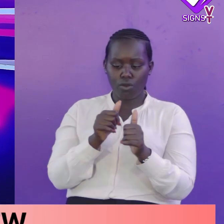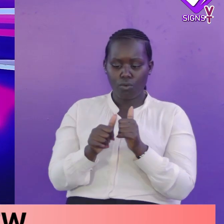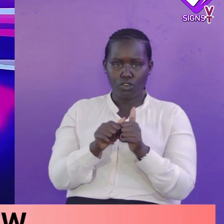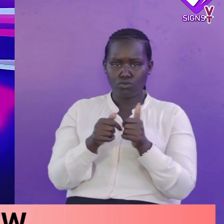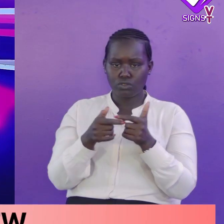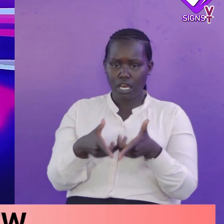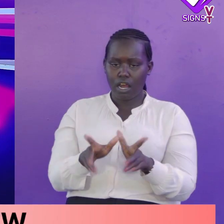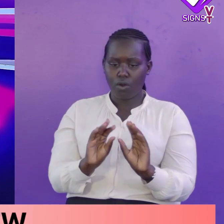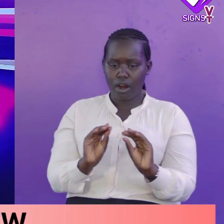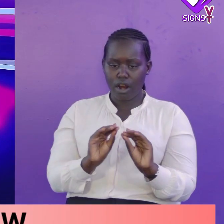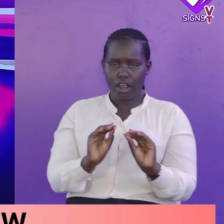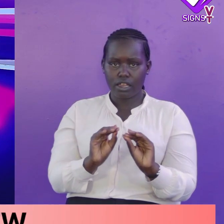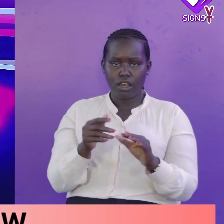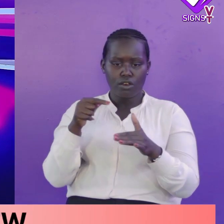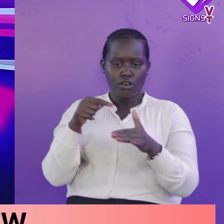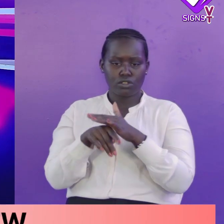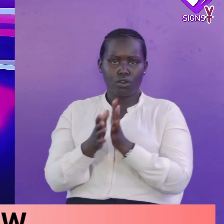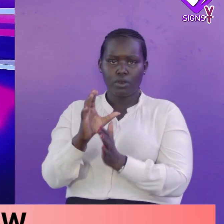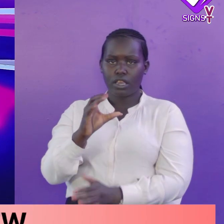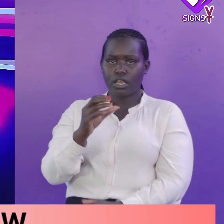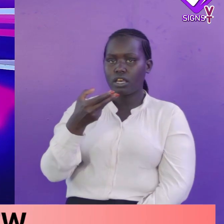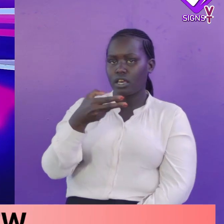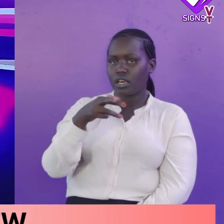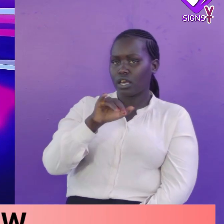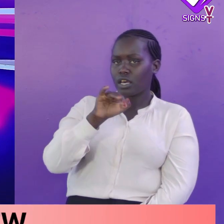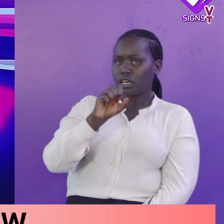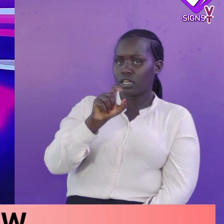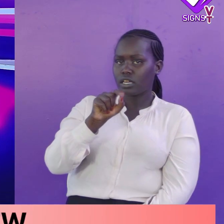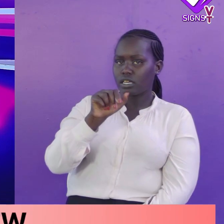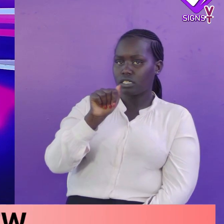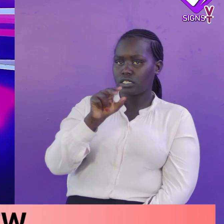disallowed. I think it was scored by Christian Romero. Yeah.